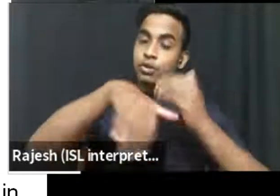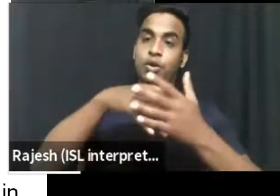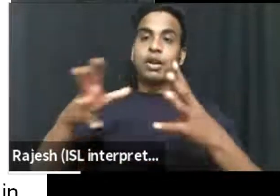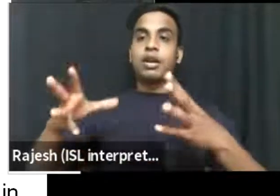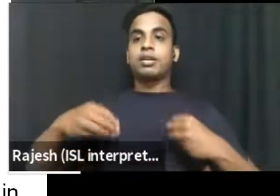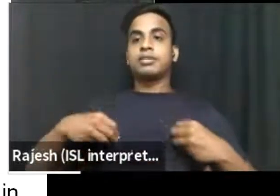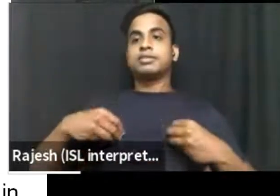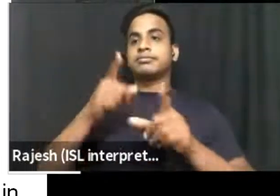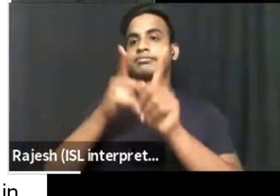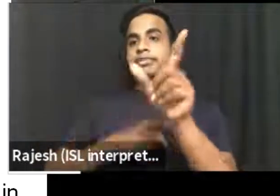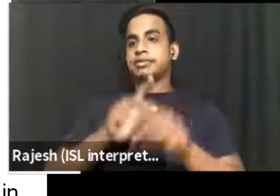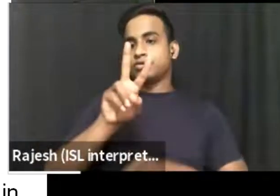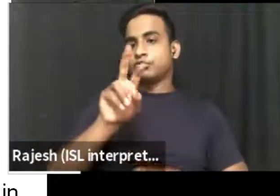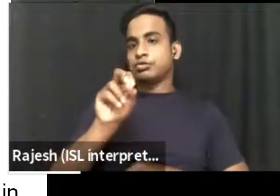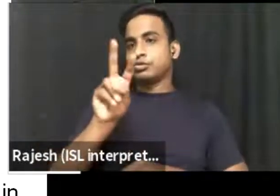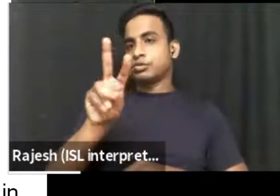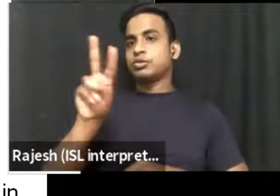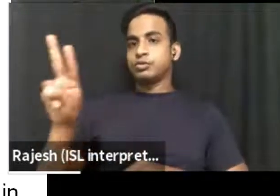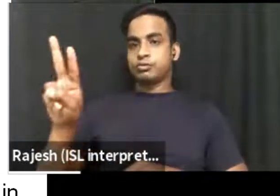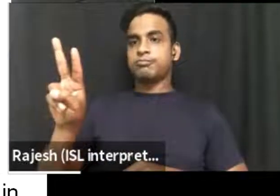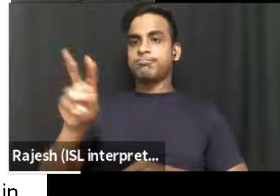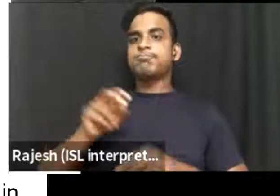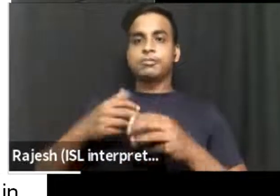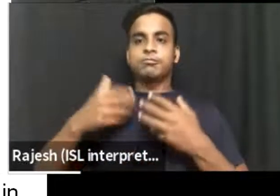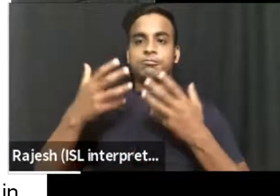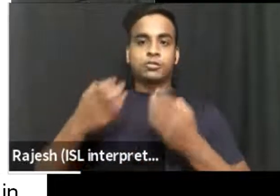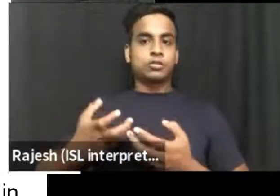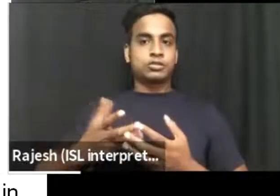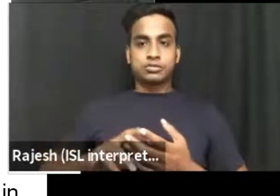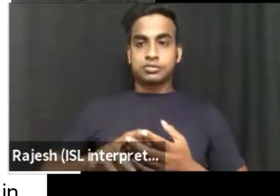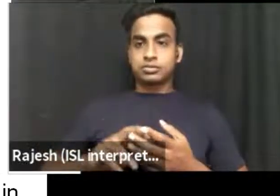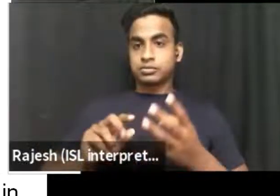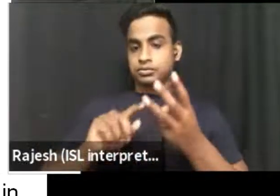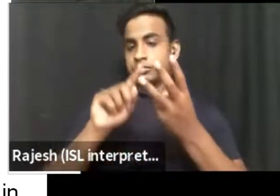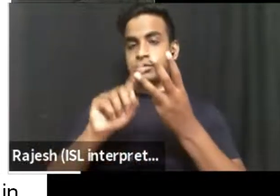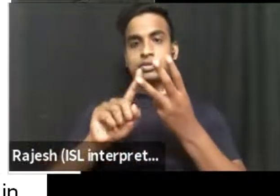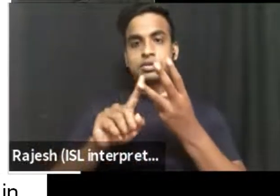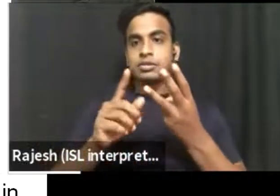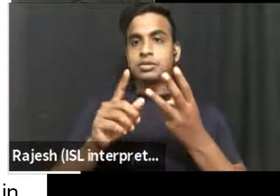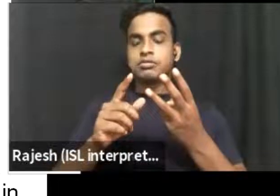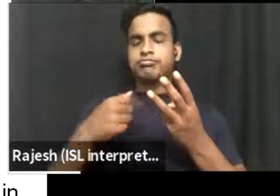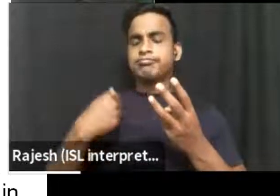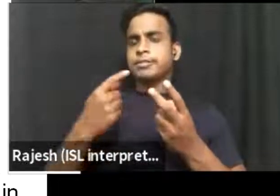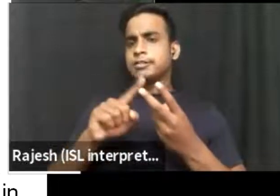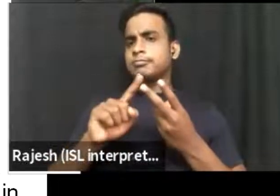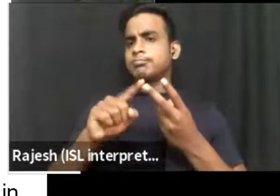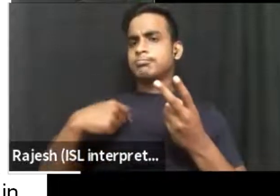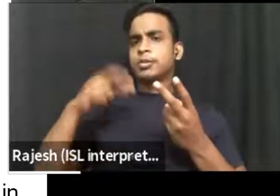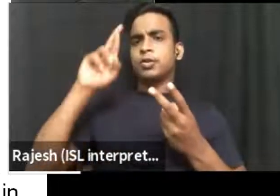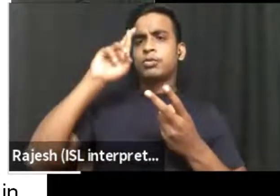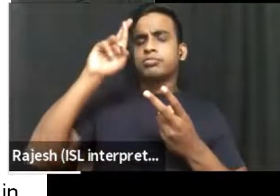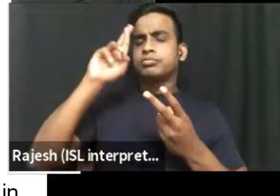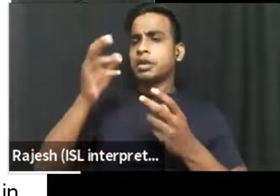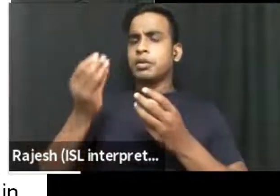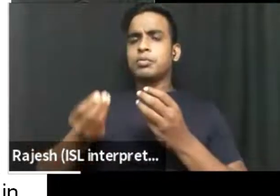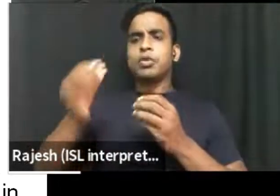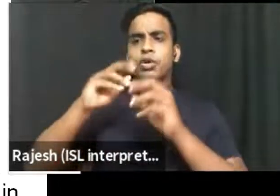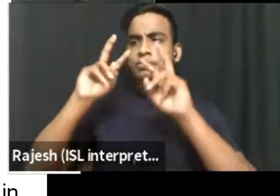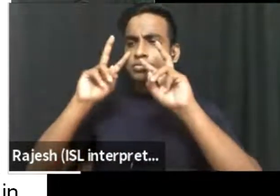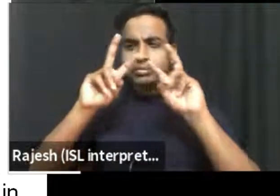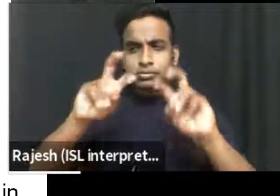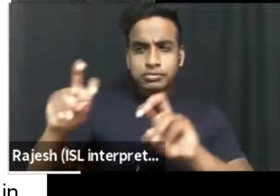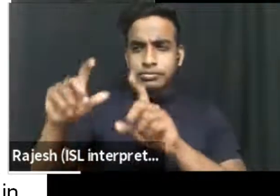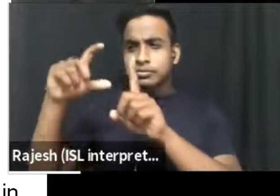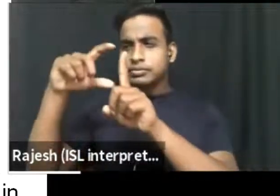So going beyond persons with disabilities. And we are hoping that maybe we could get more data and more